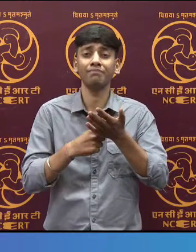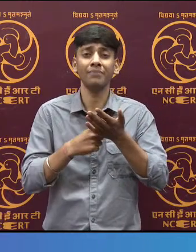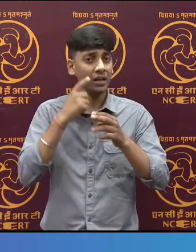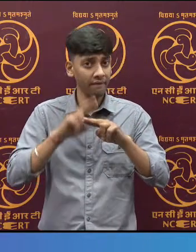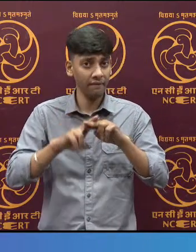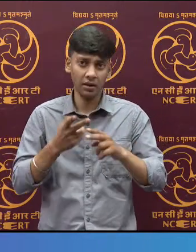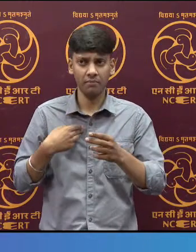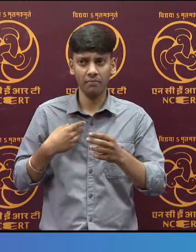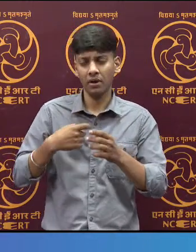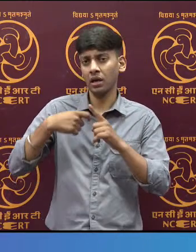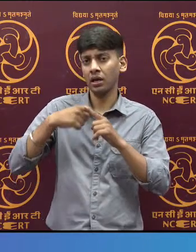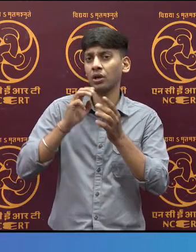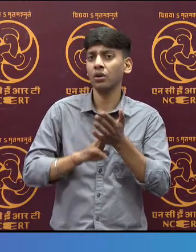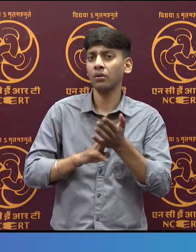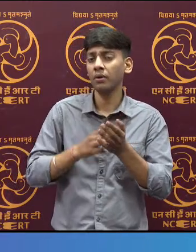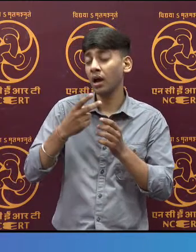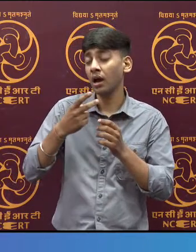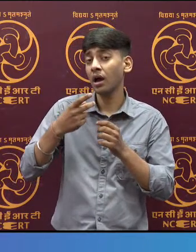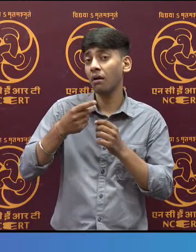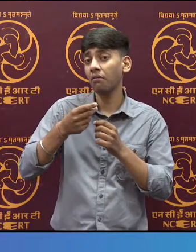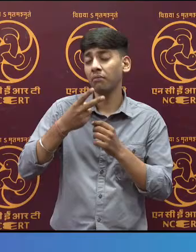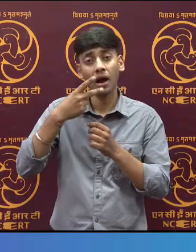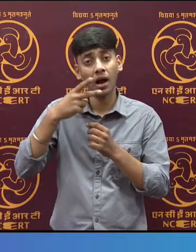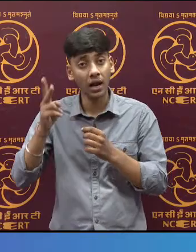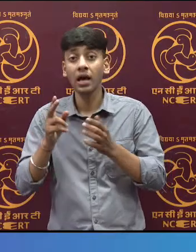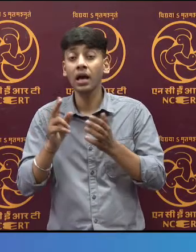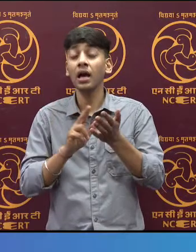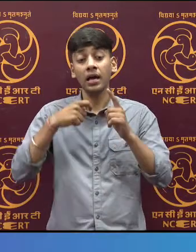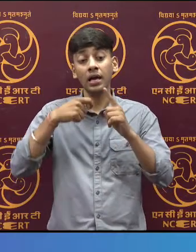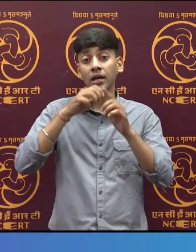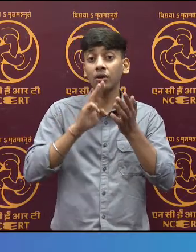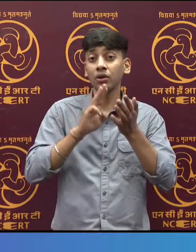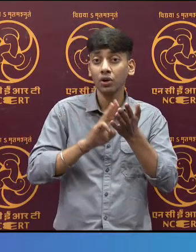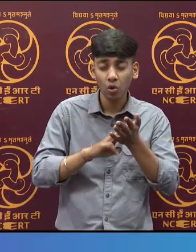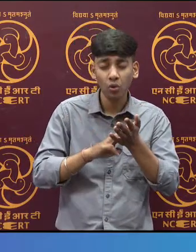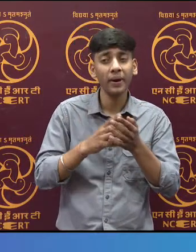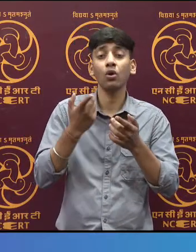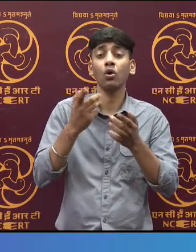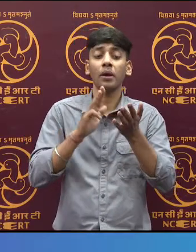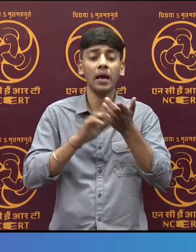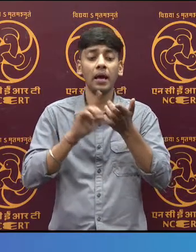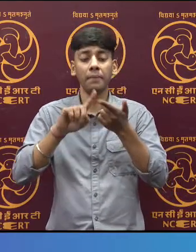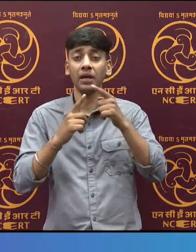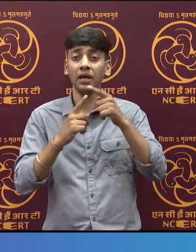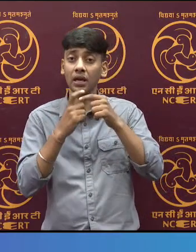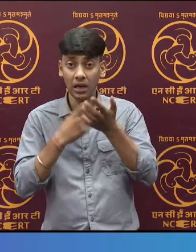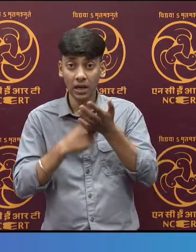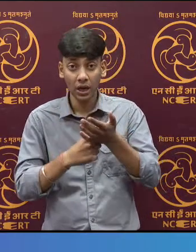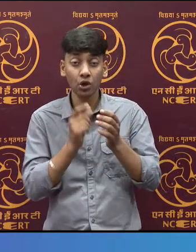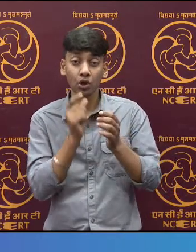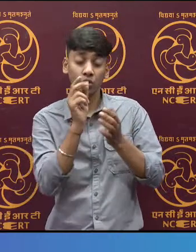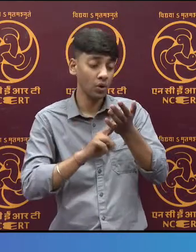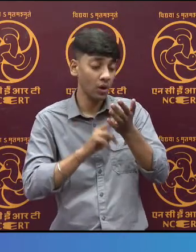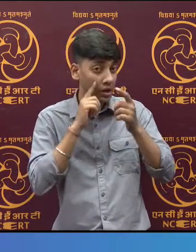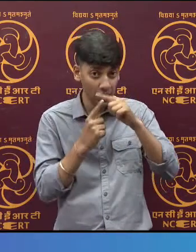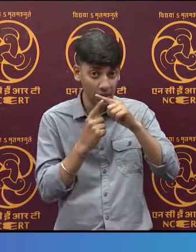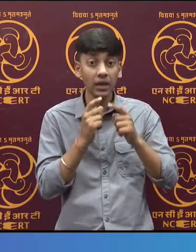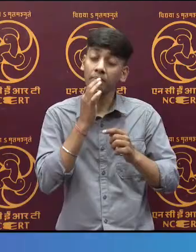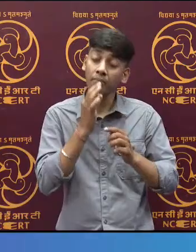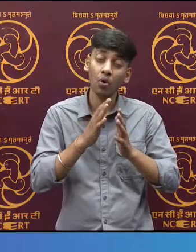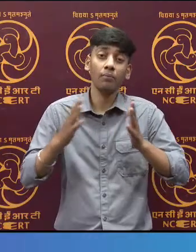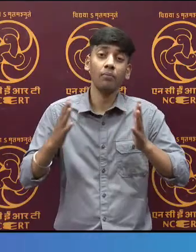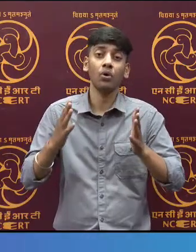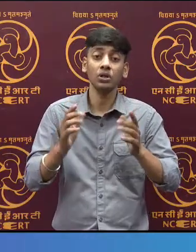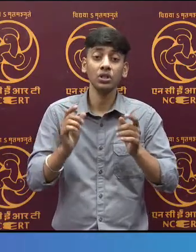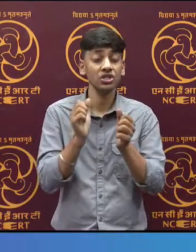taken kilometer, then my answer would have been wrong. Exactly. So units are very important here. It would affect our whole yes, question. whole calculations will be wrong